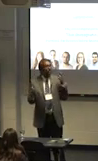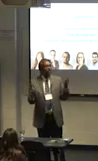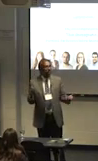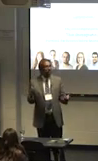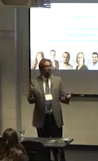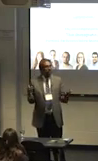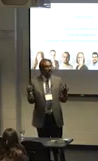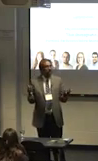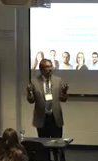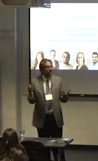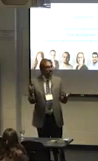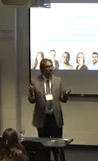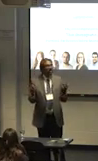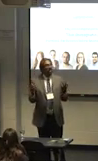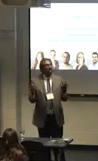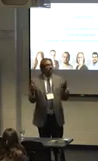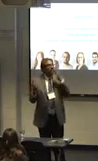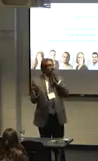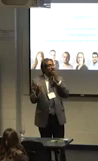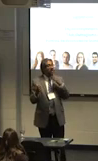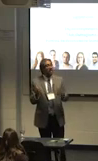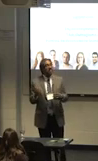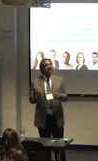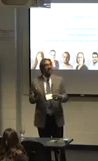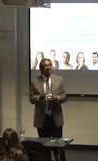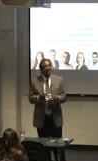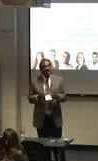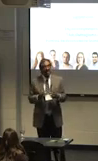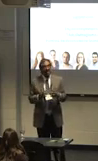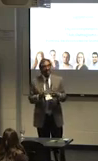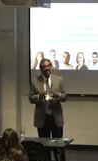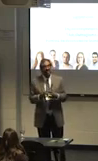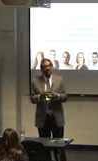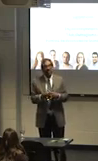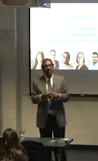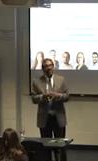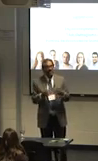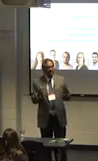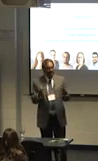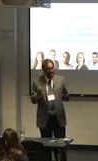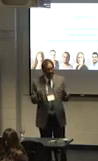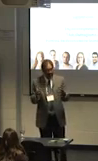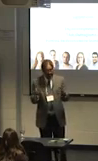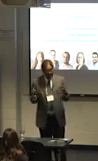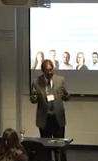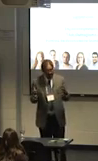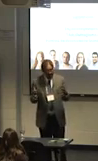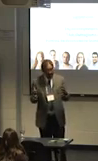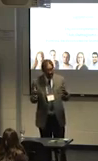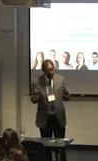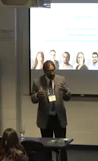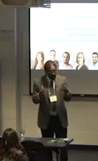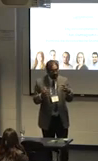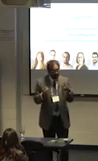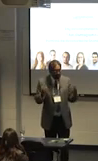damaging nature while also providing accessibility? To be honest, I feel like the what accessibility is,